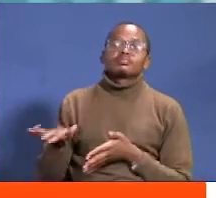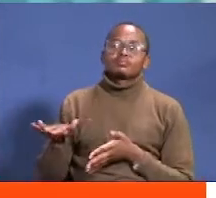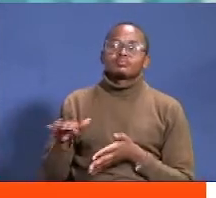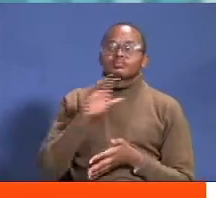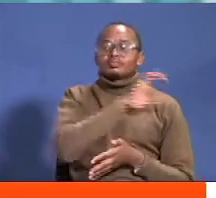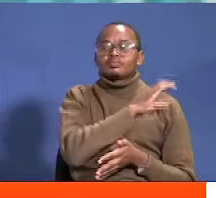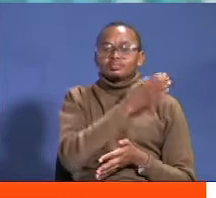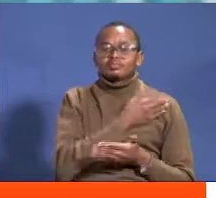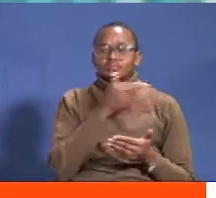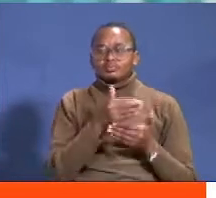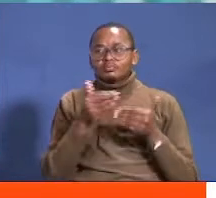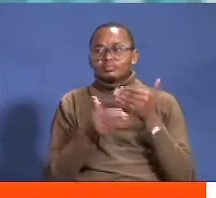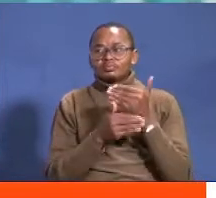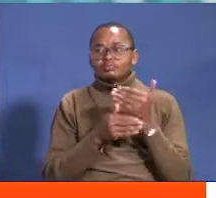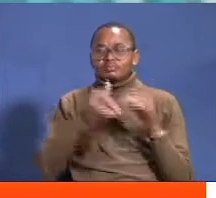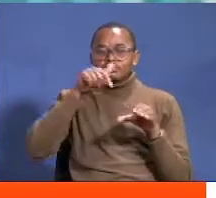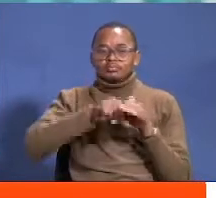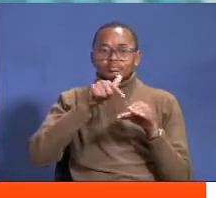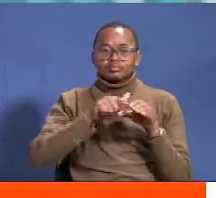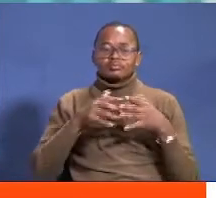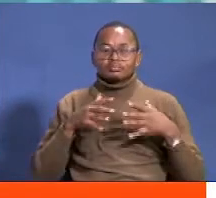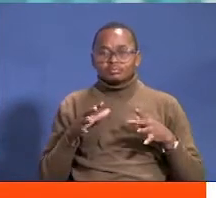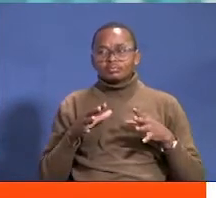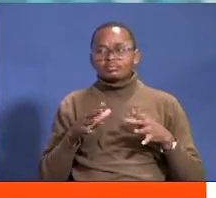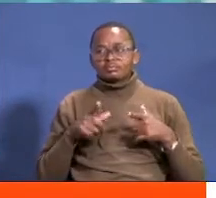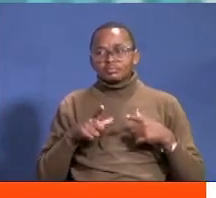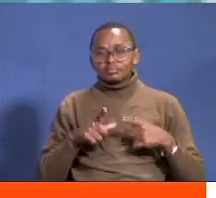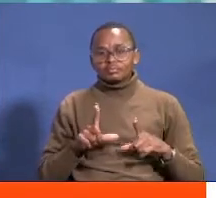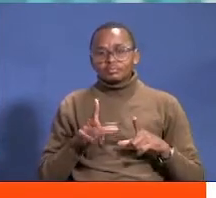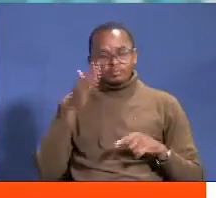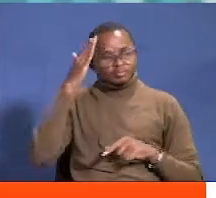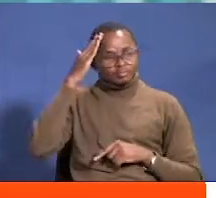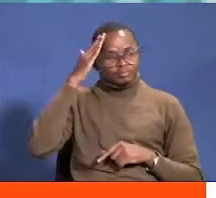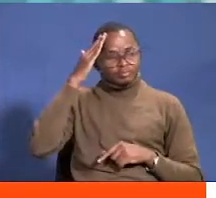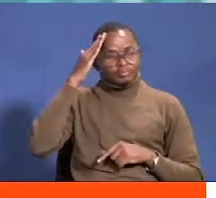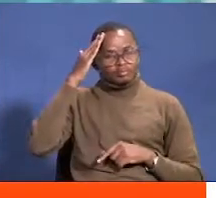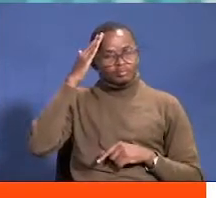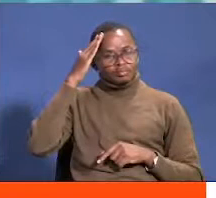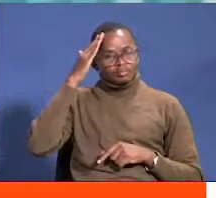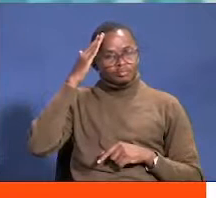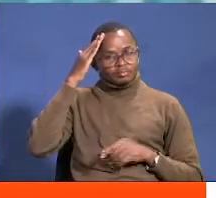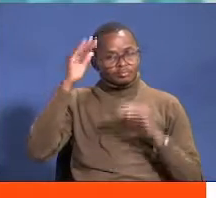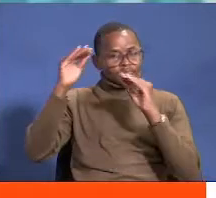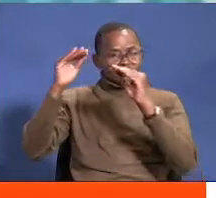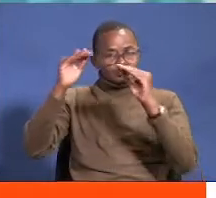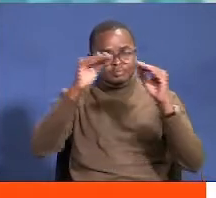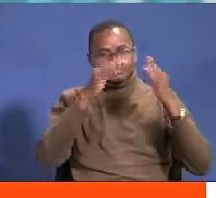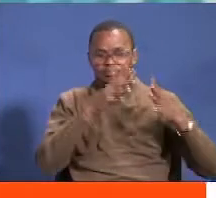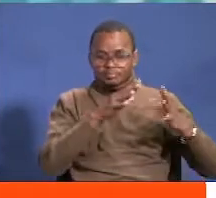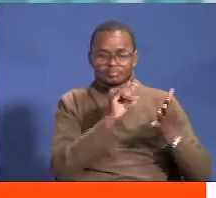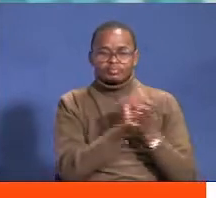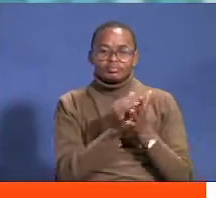Capacity building is about inculcating, telling people, let people know. You need to create awareness. Tell people